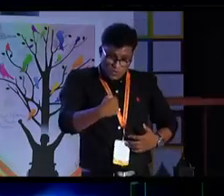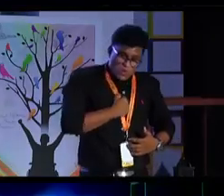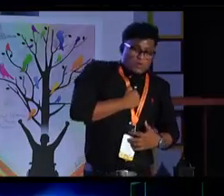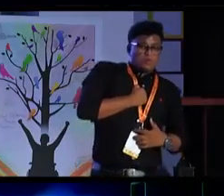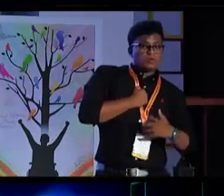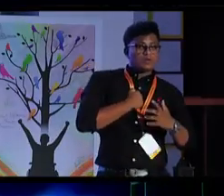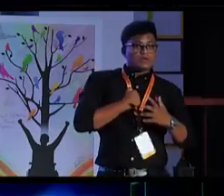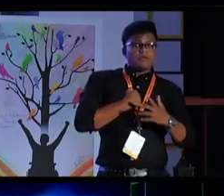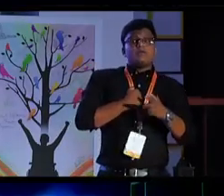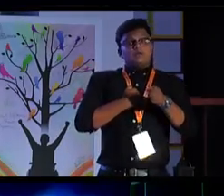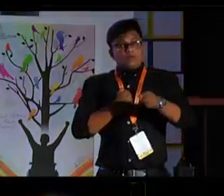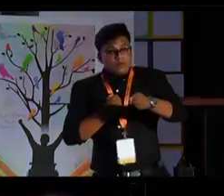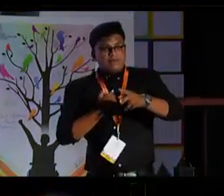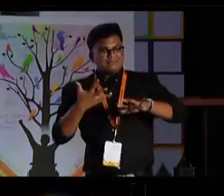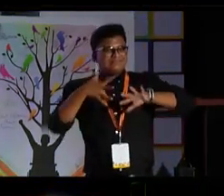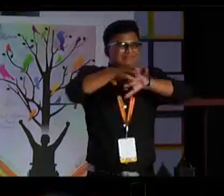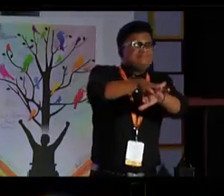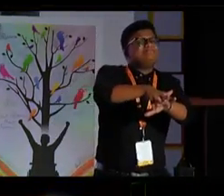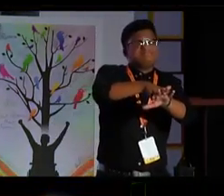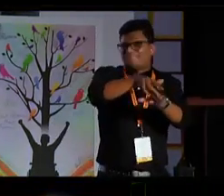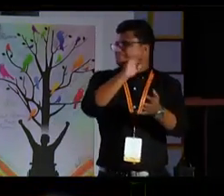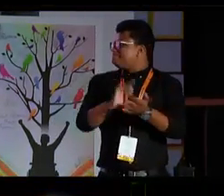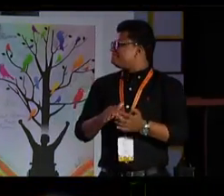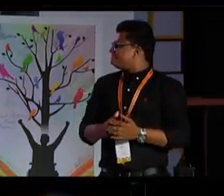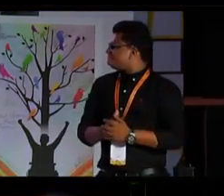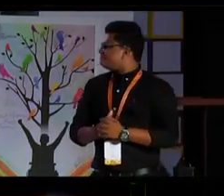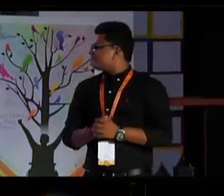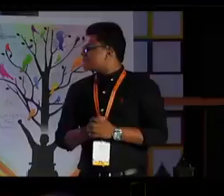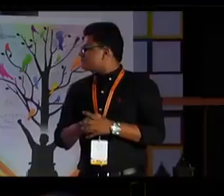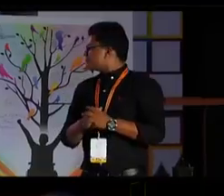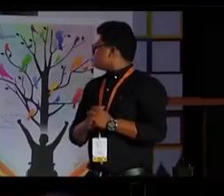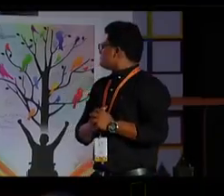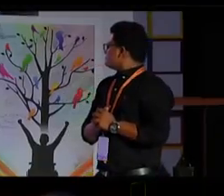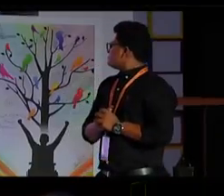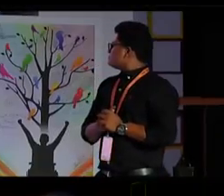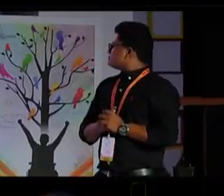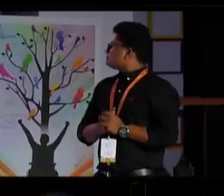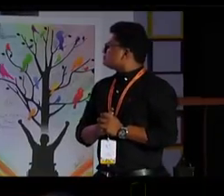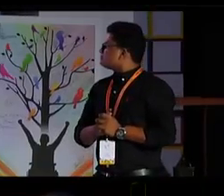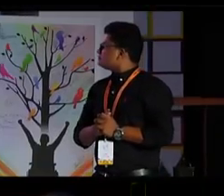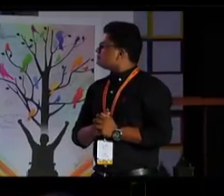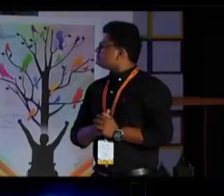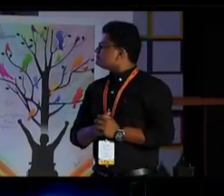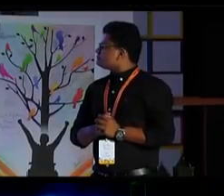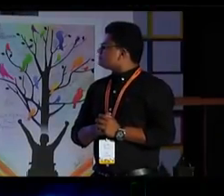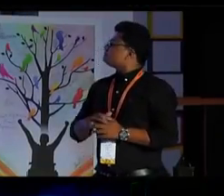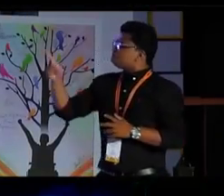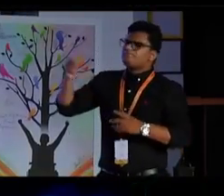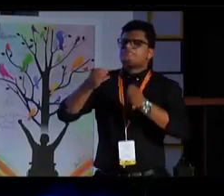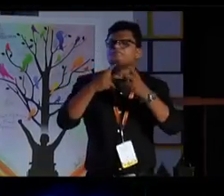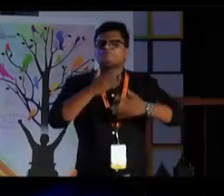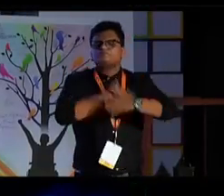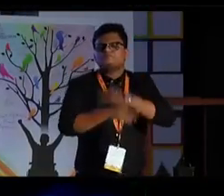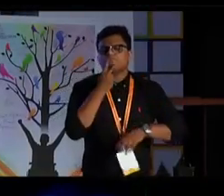it accessible and inclusive. I have come across several worthy causes, but when I came to know